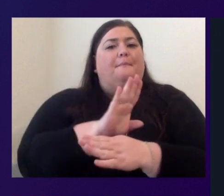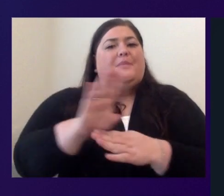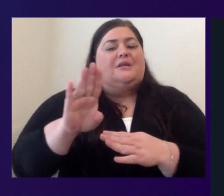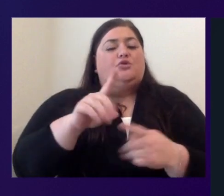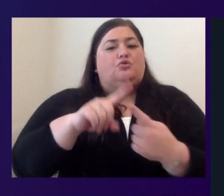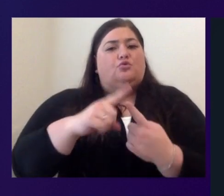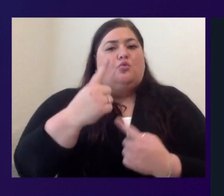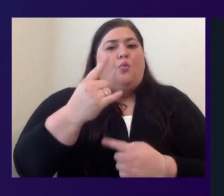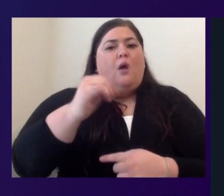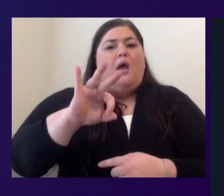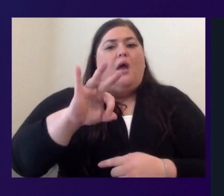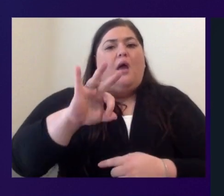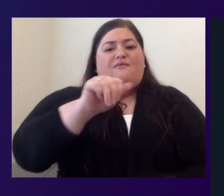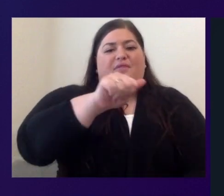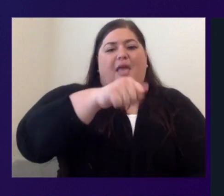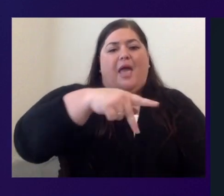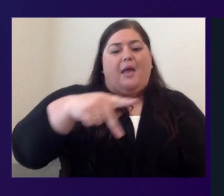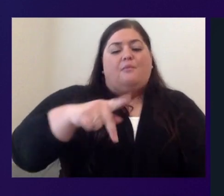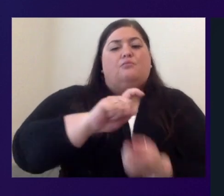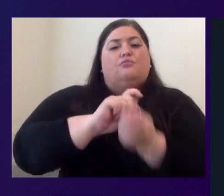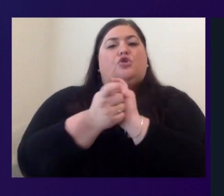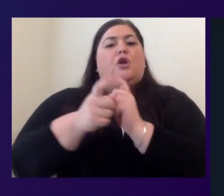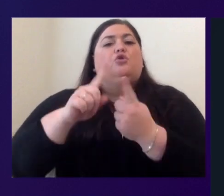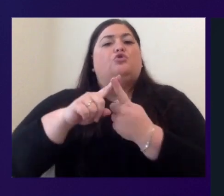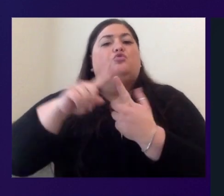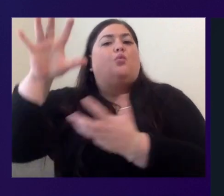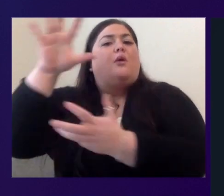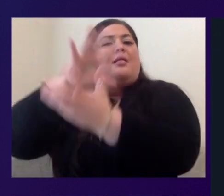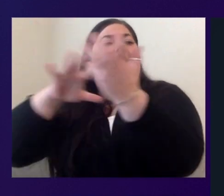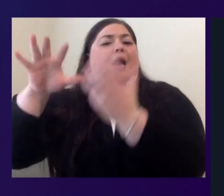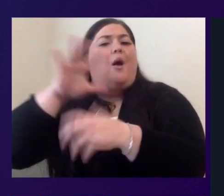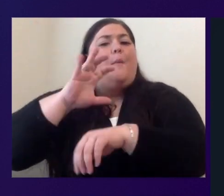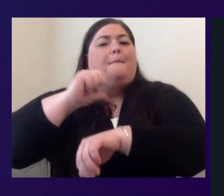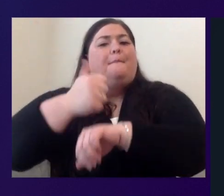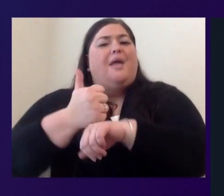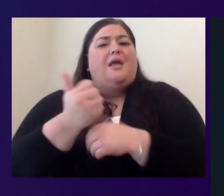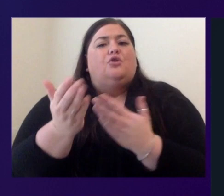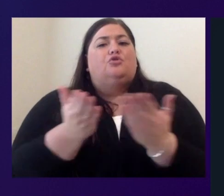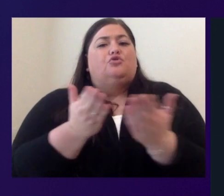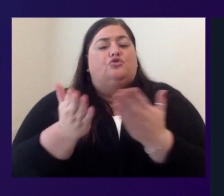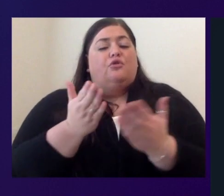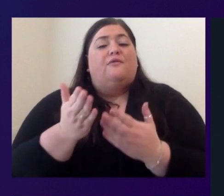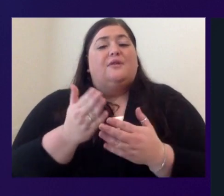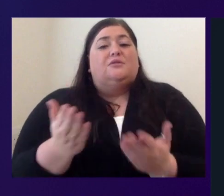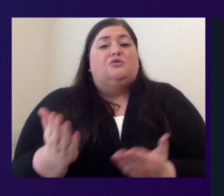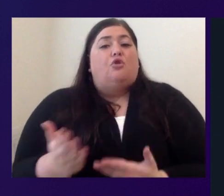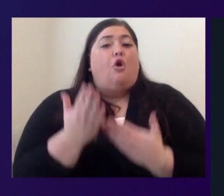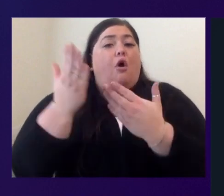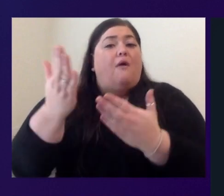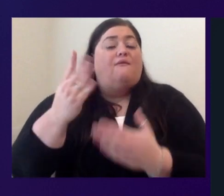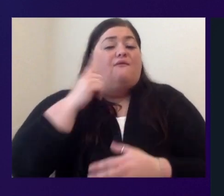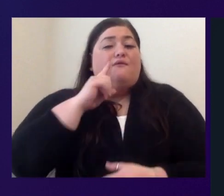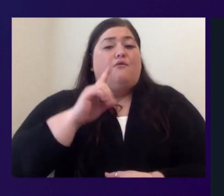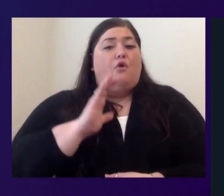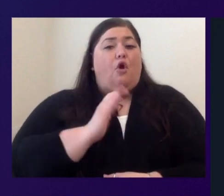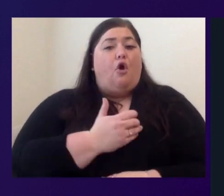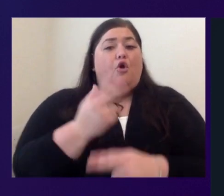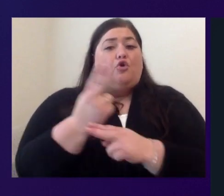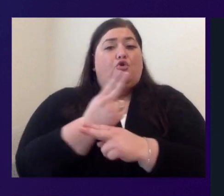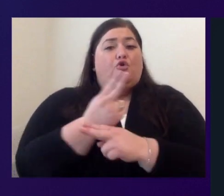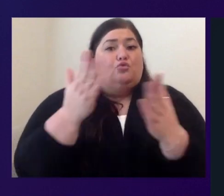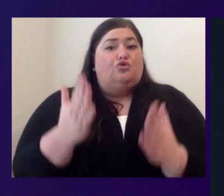app into cloud-based microservices, which offer subscription-based offering to our end users. And given